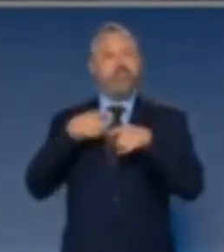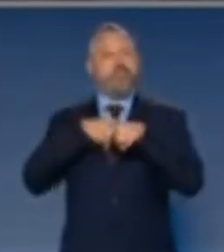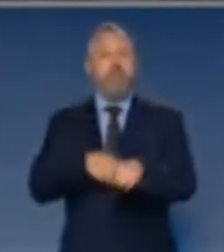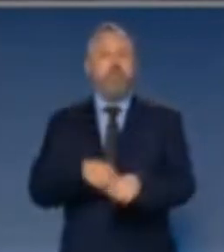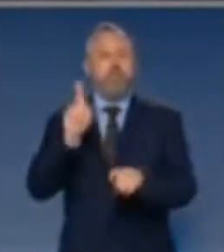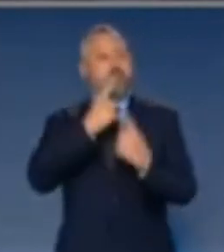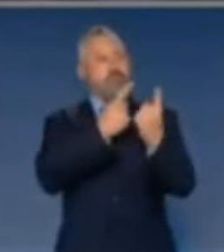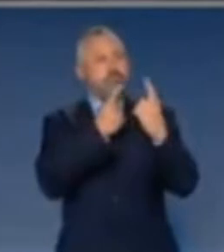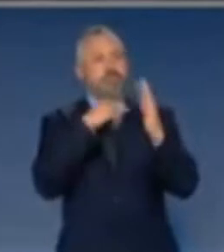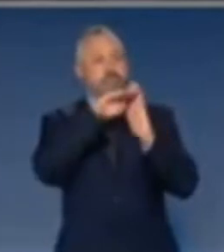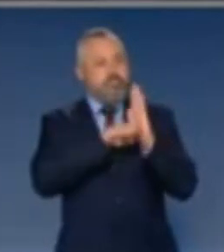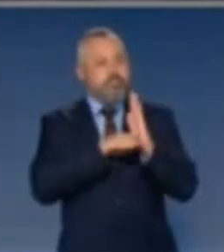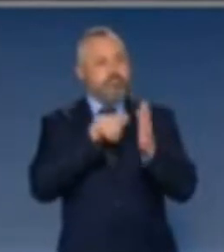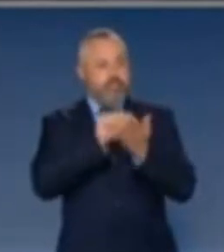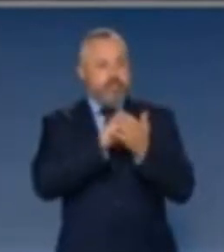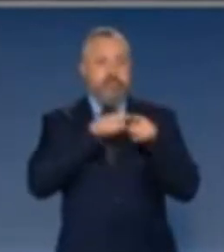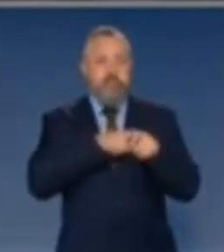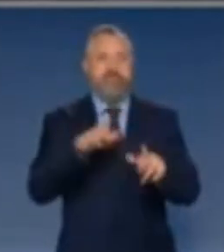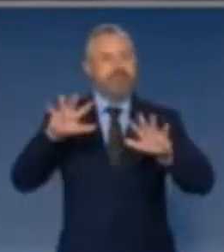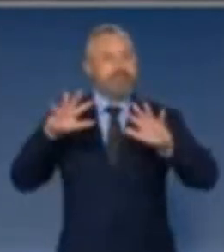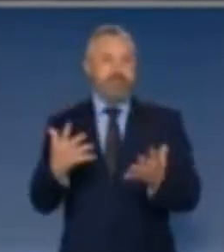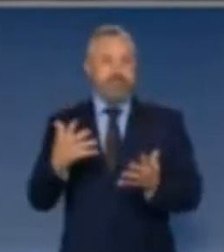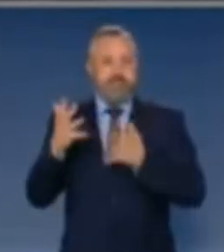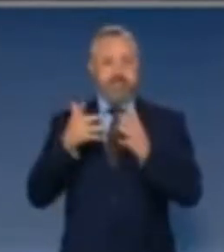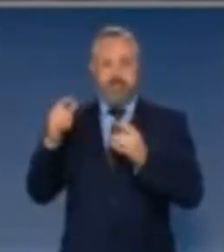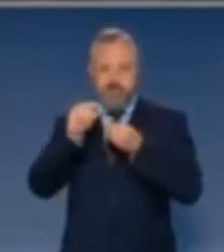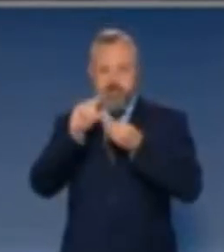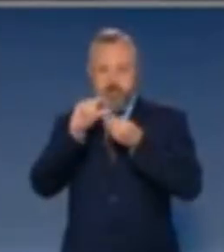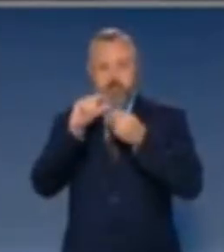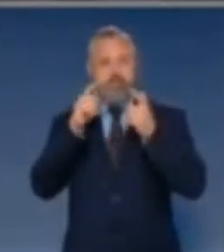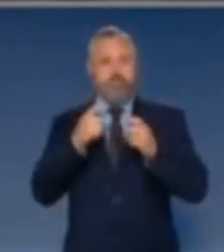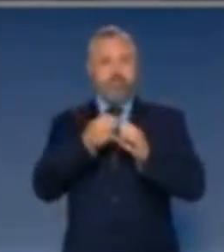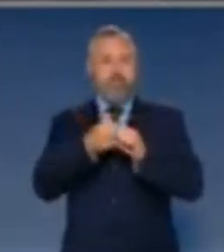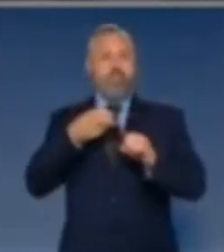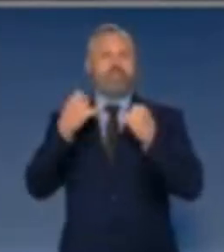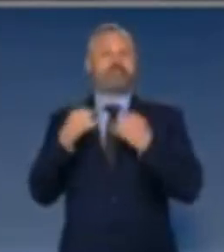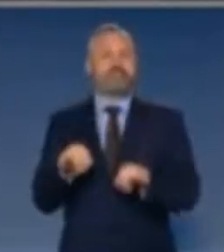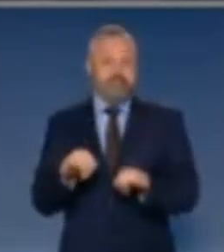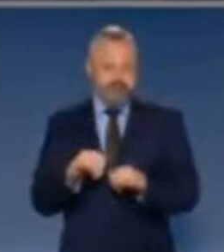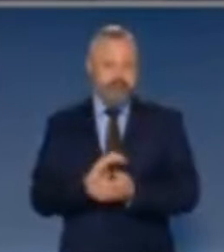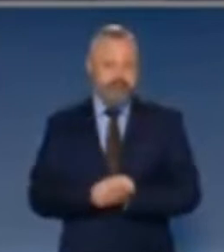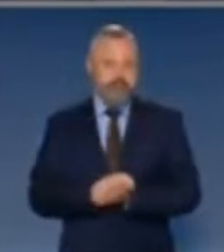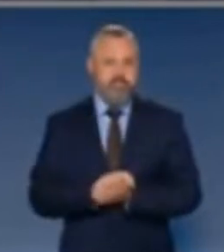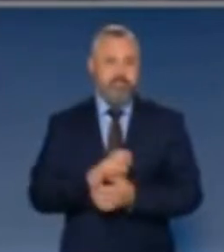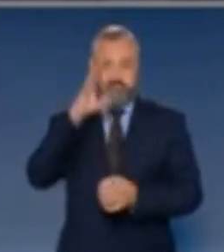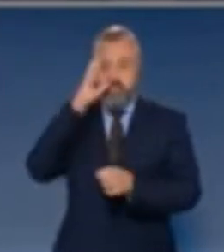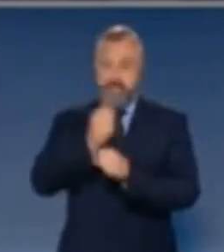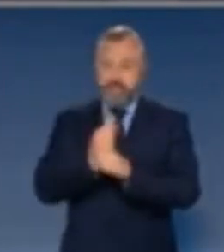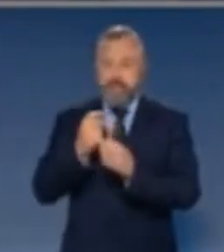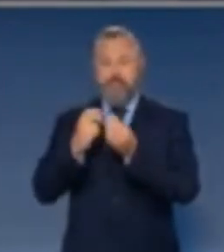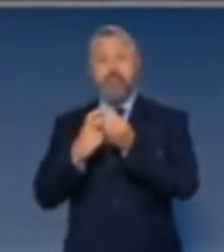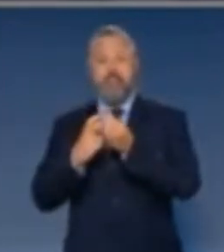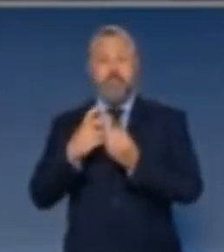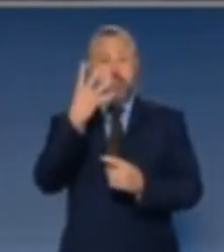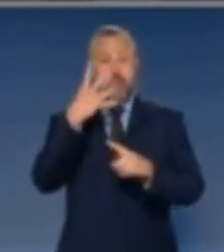prescribed amounts, believed to be approximately four times the recommended dose. But as Michael will explain, that this is similar